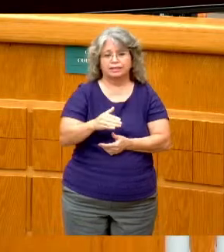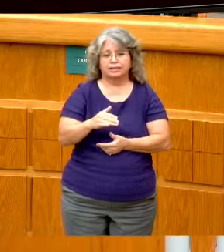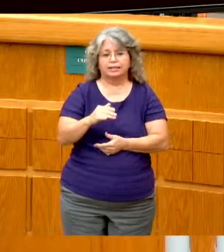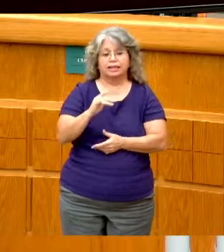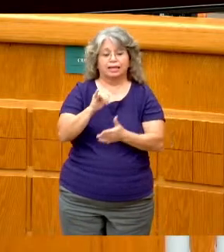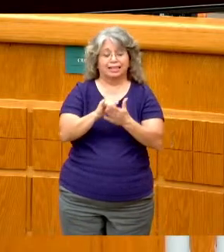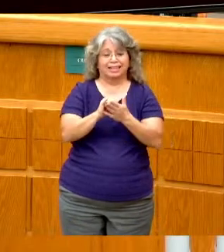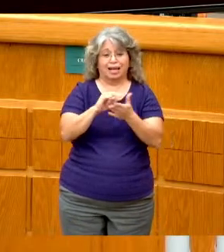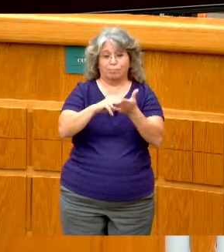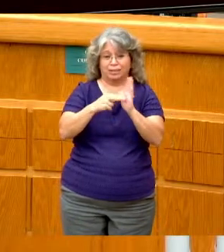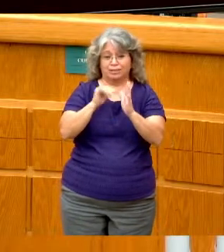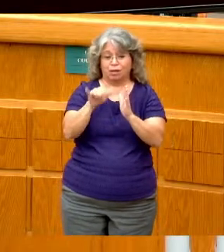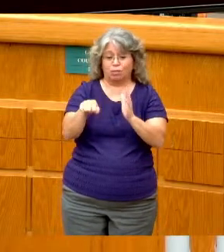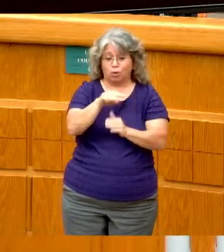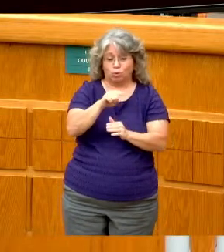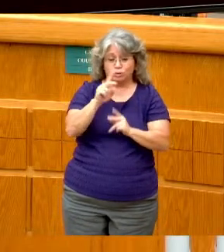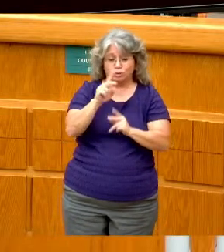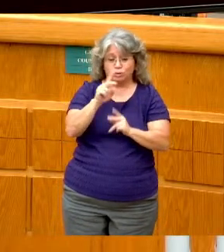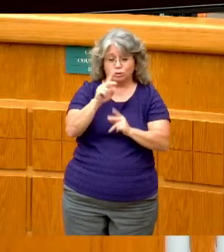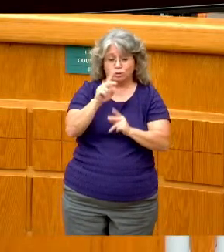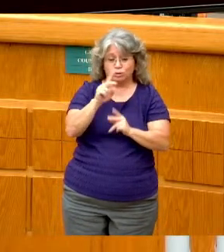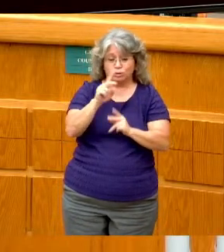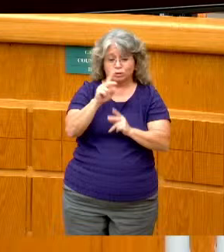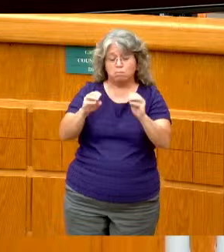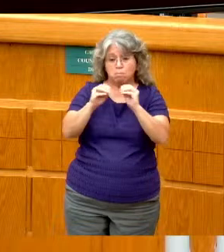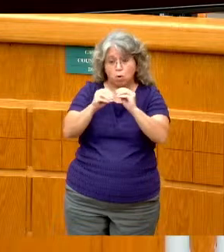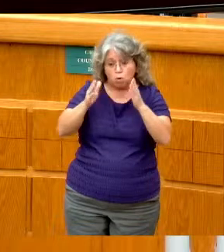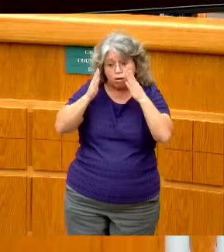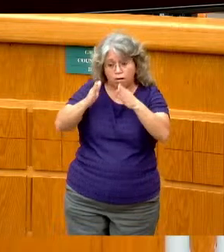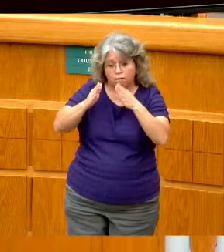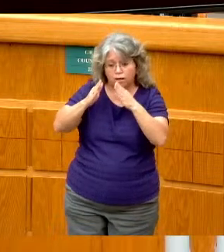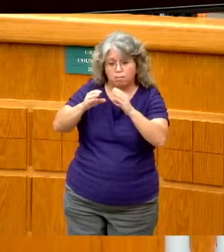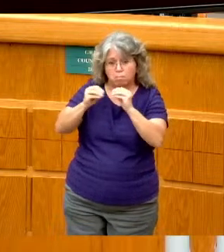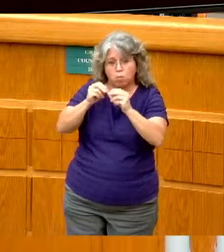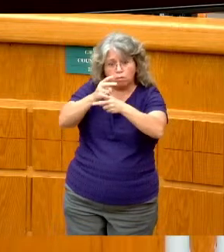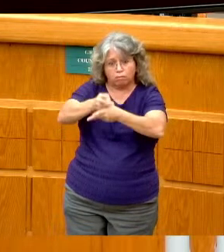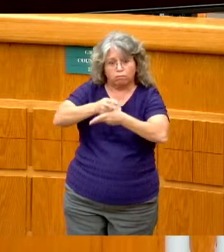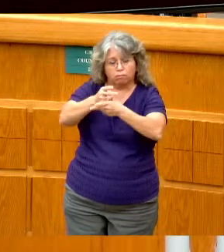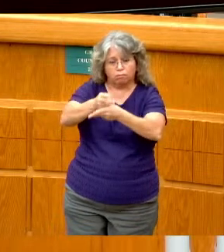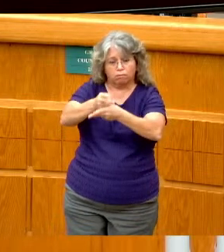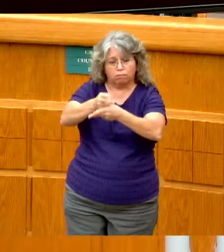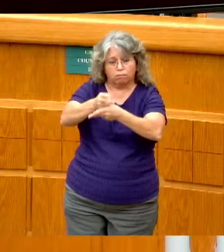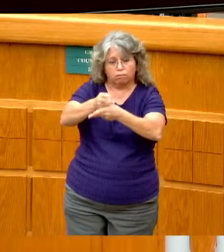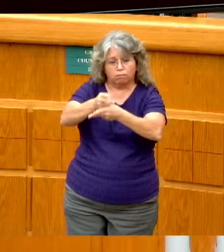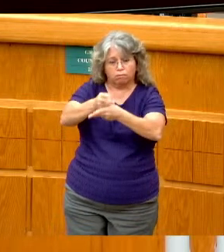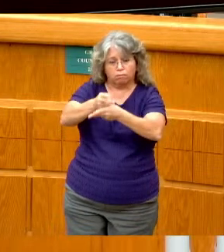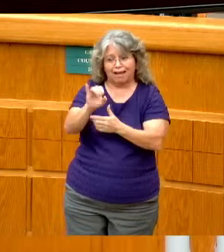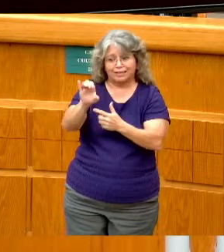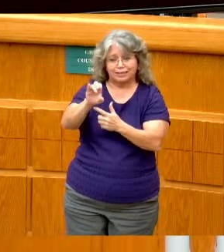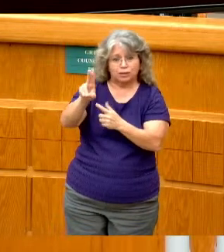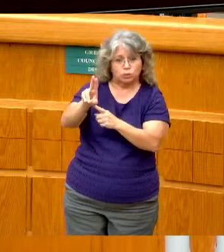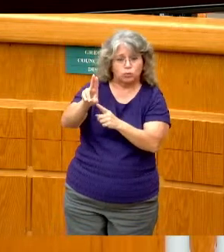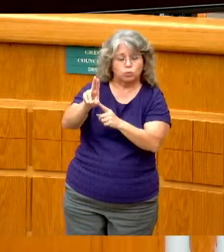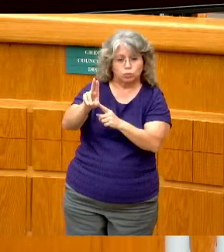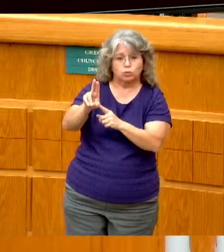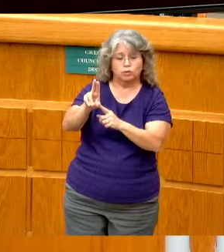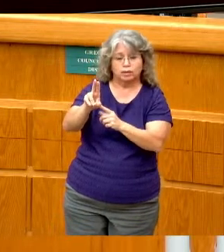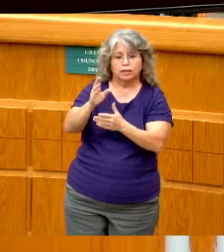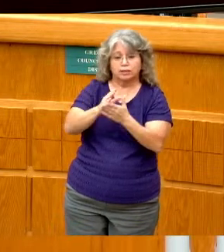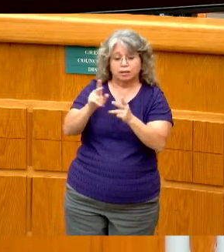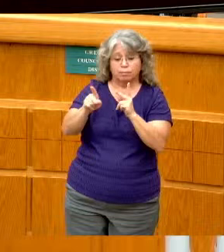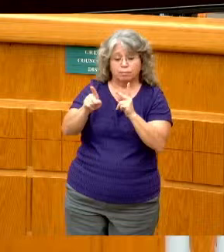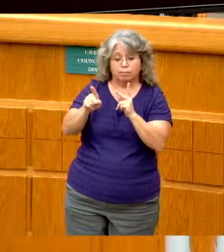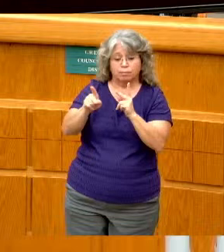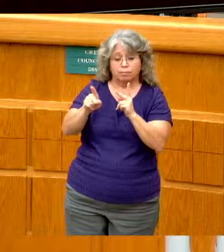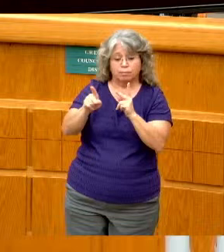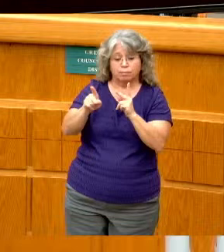than just the average care that you get in the hospital. They're actually an intensive care unit. Some of these individuals are on